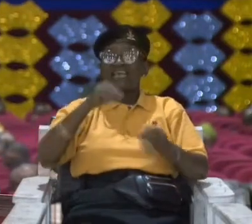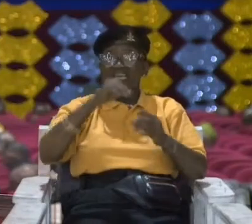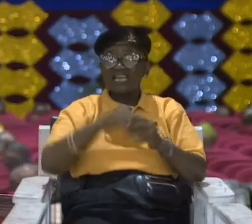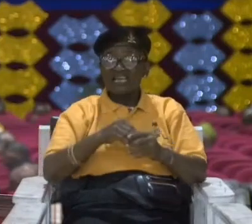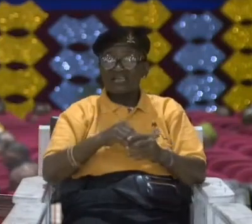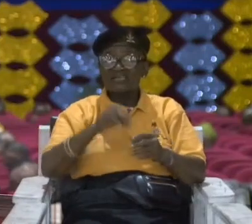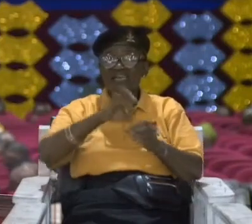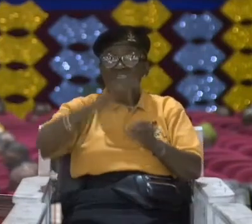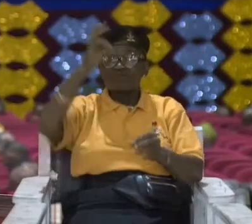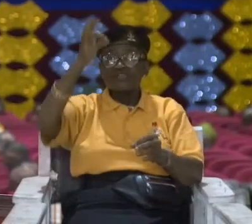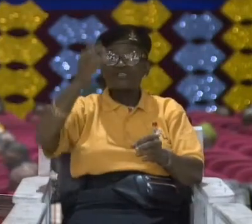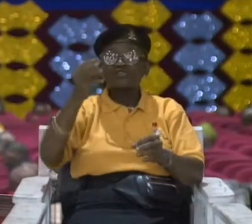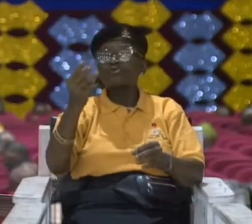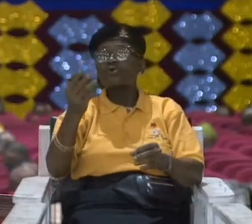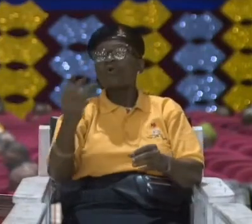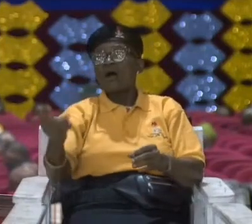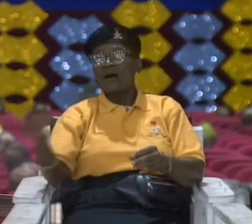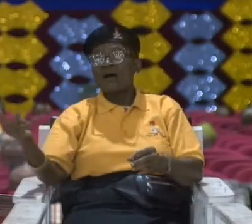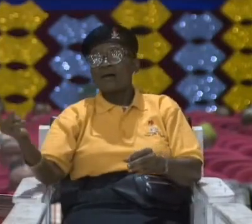That's why